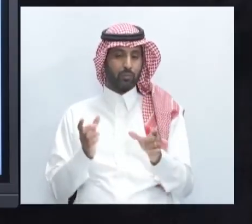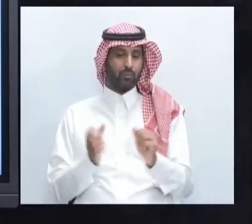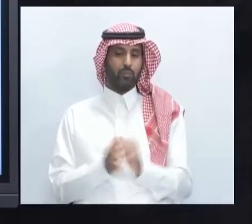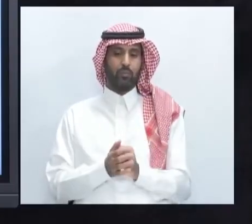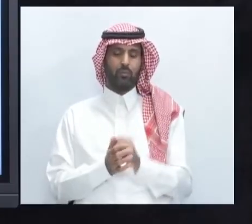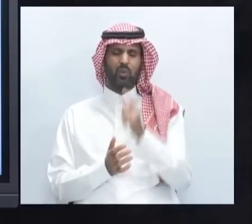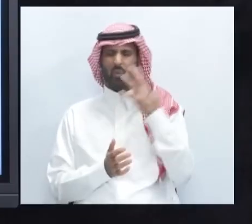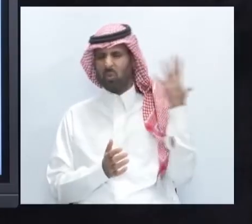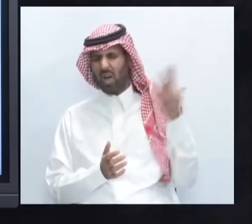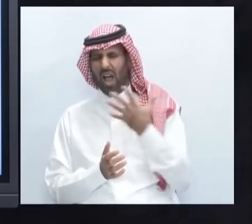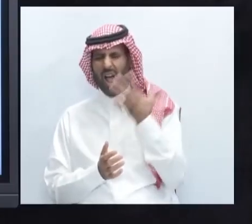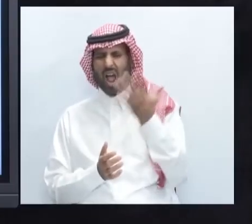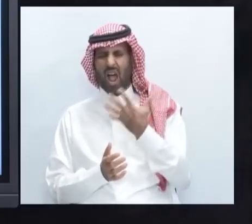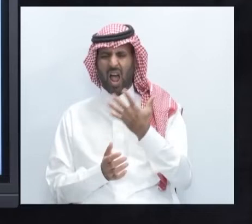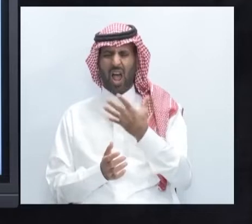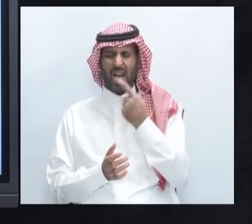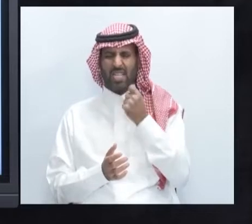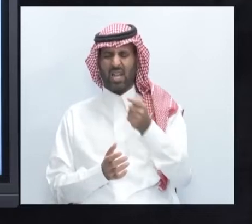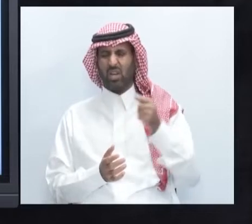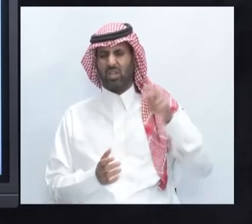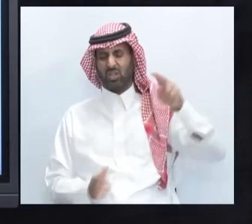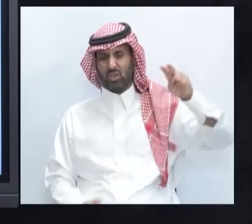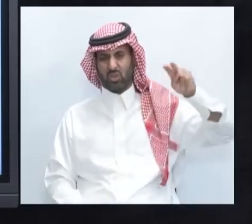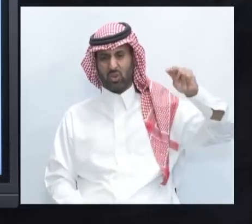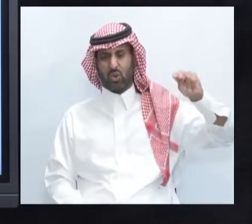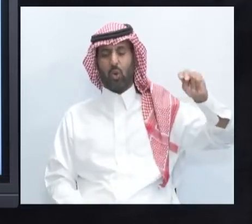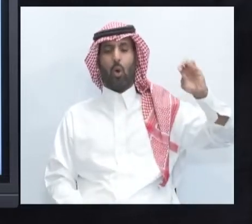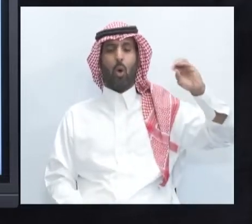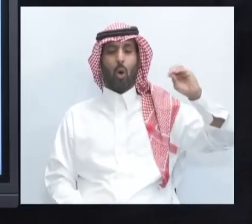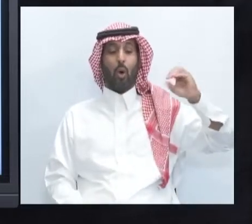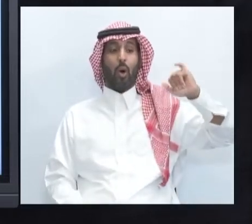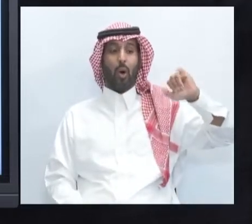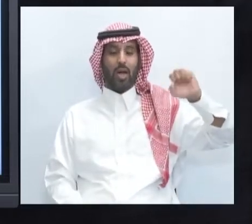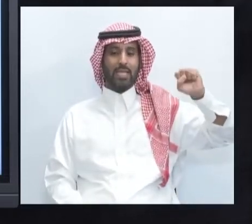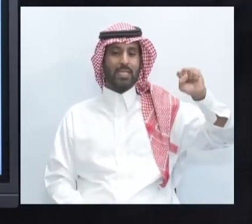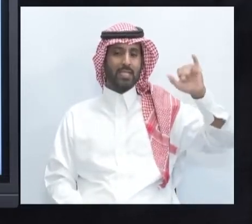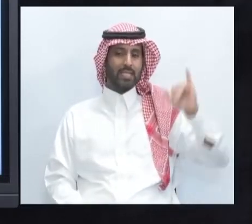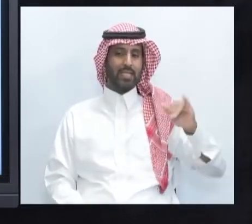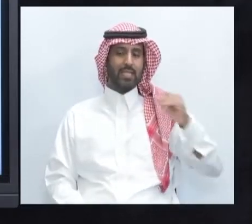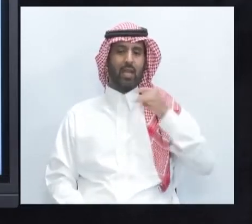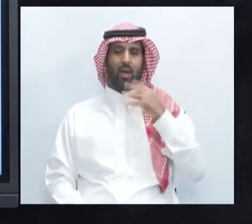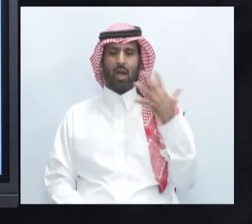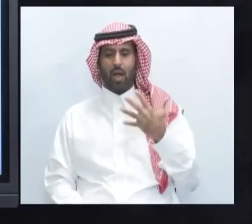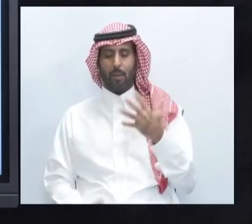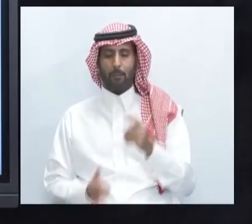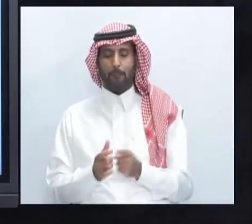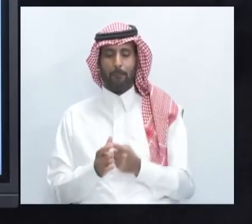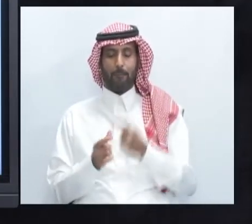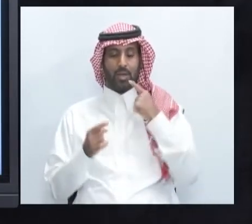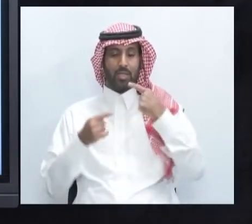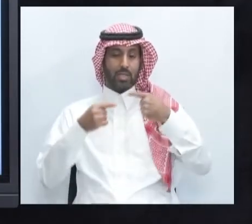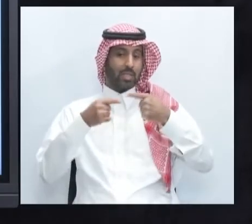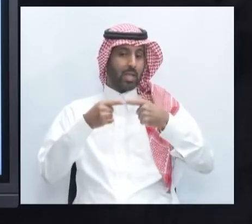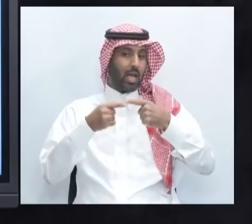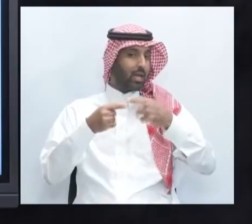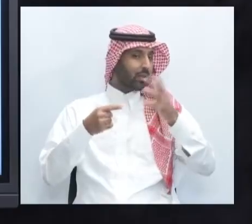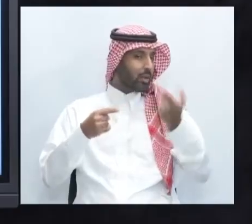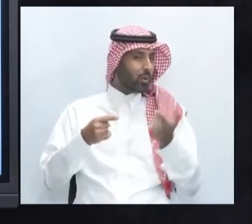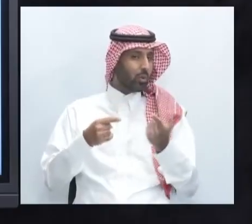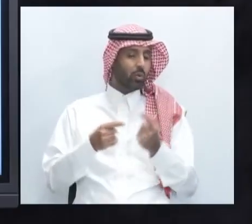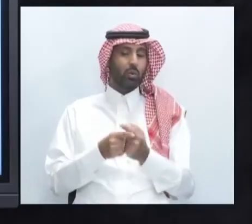this? Yes. Yes. Excellent. So it's what? Noisy. Excellent. So we have